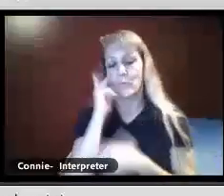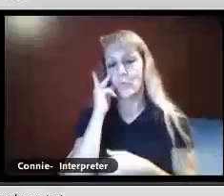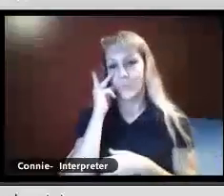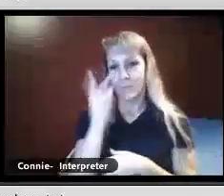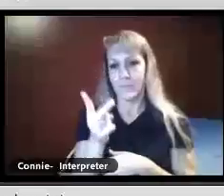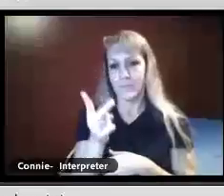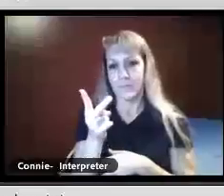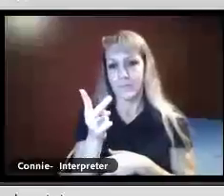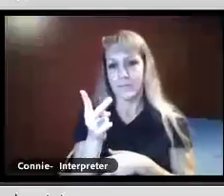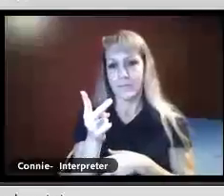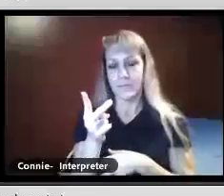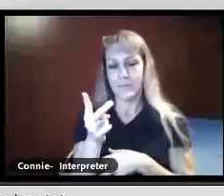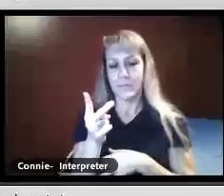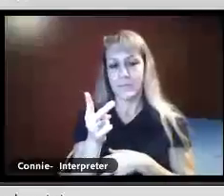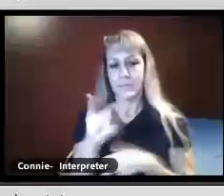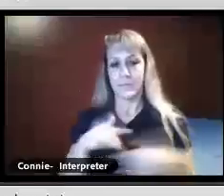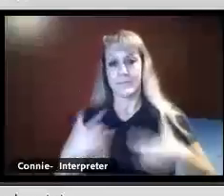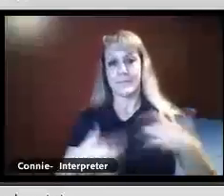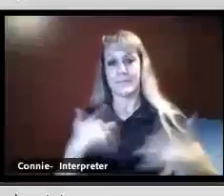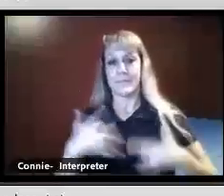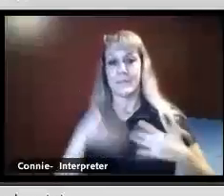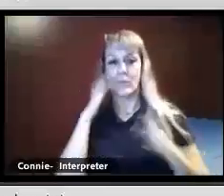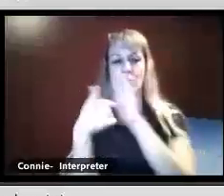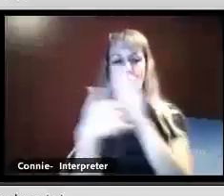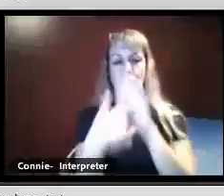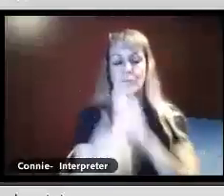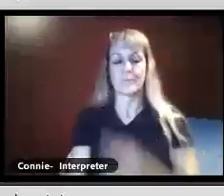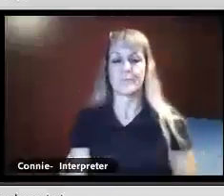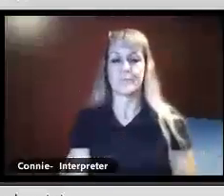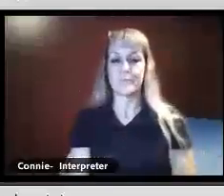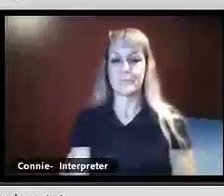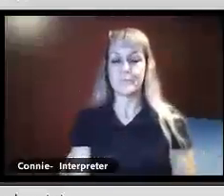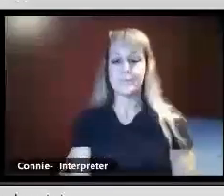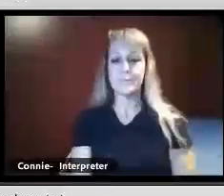I'm so excited about.